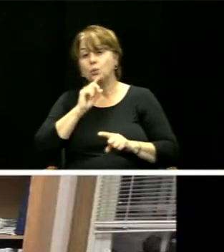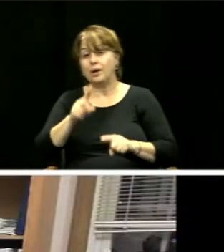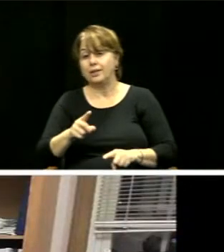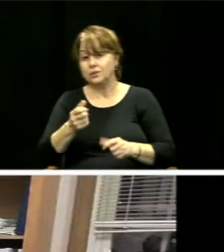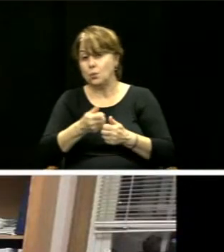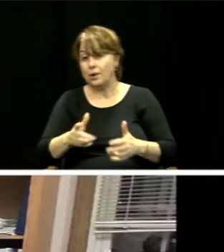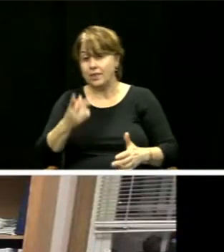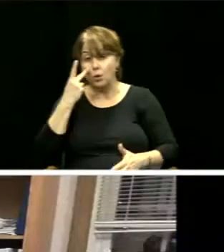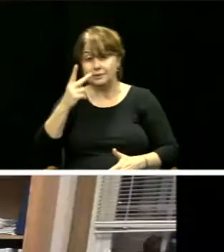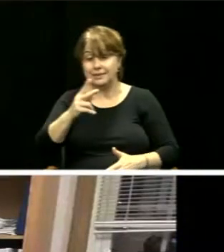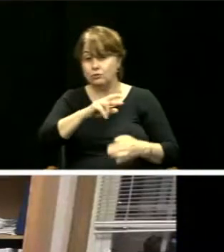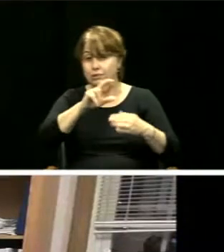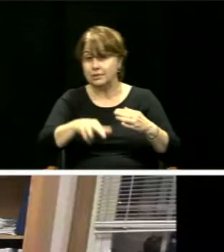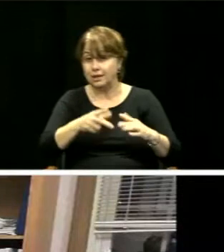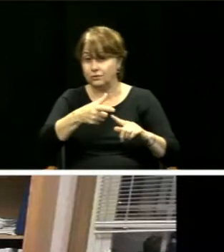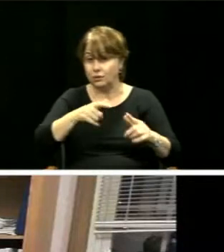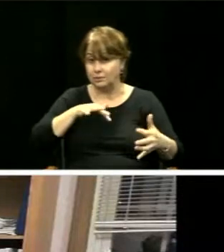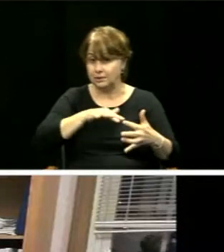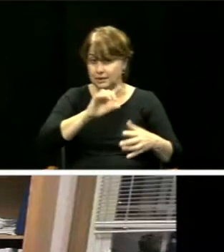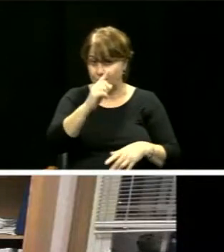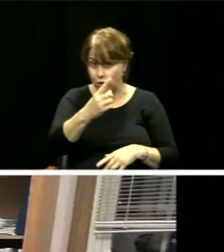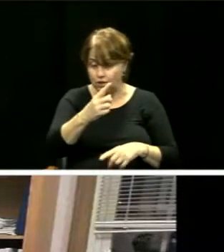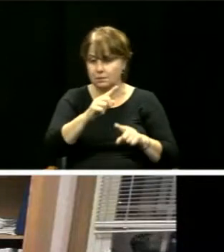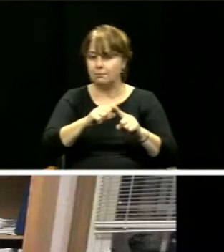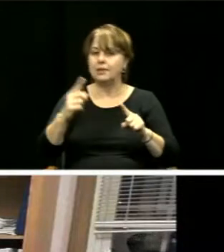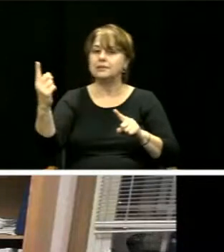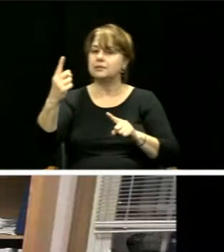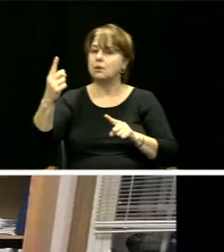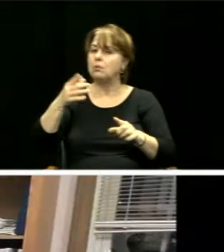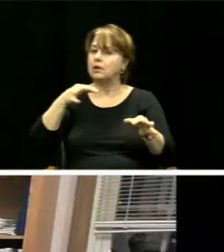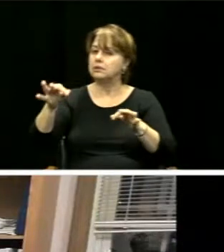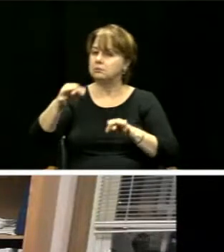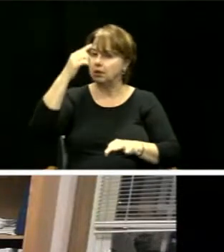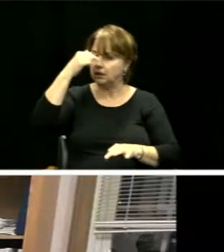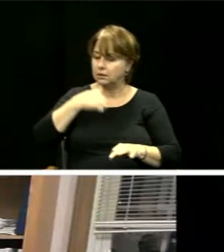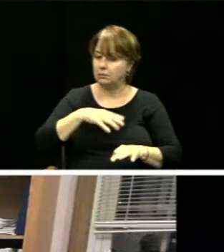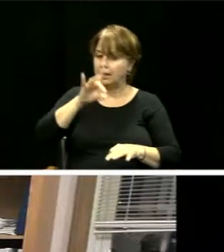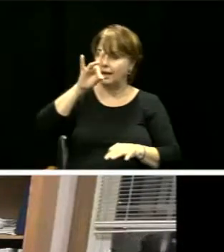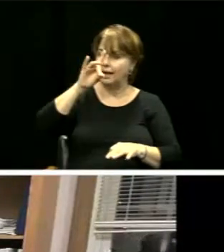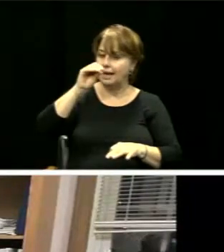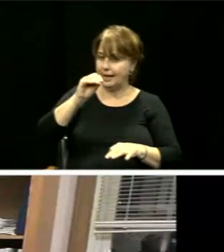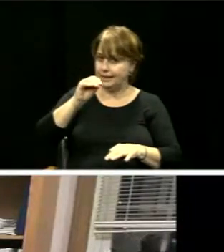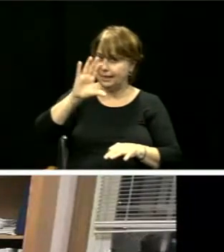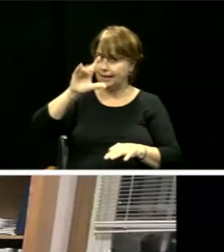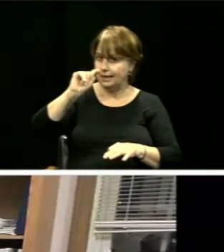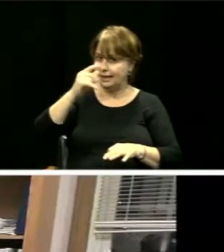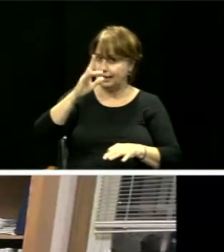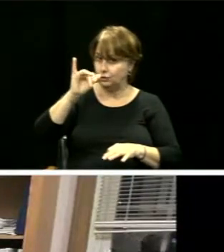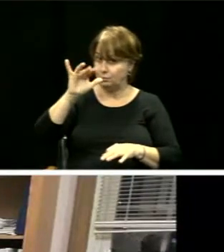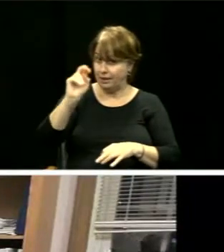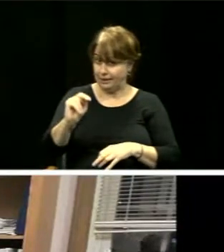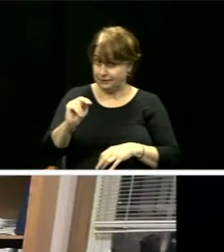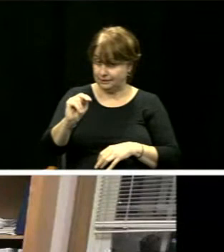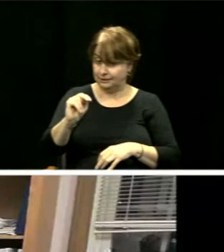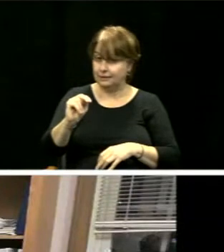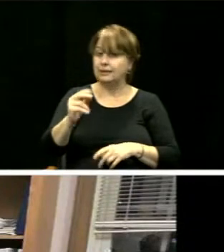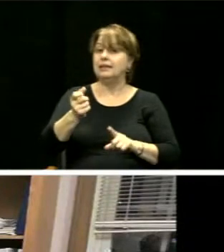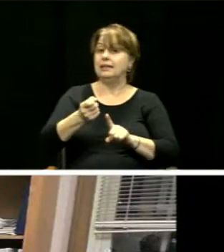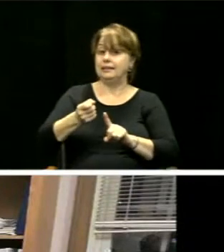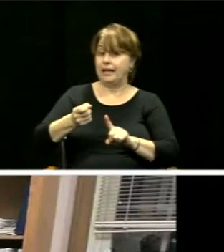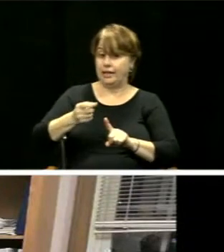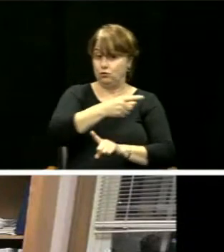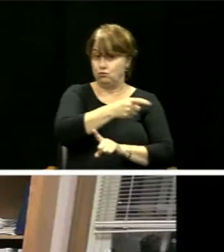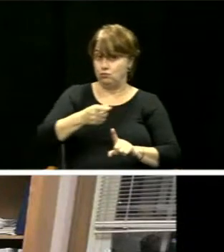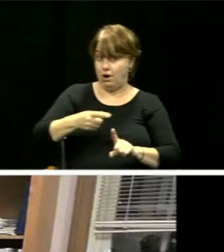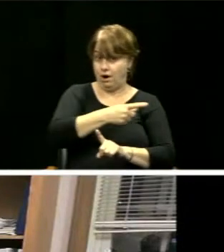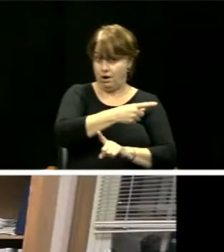of the study, but what was explained to me initially was 80 catch basins taking runoff and tying it into